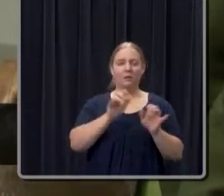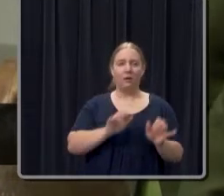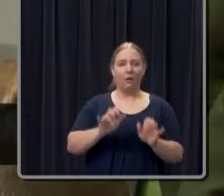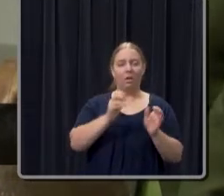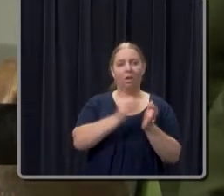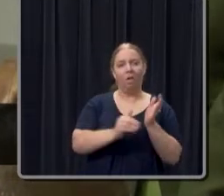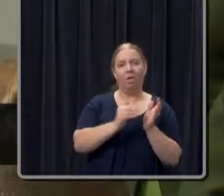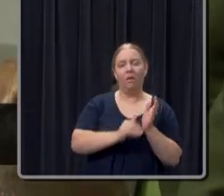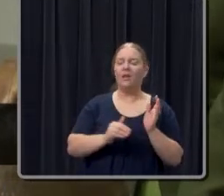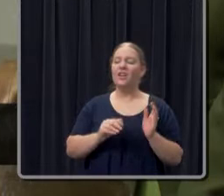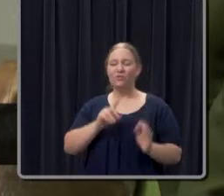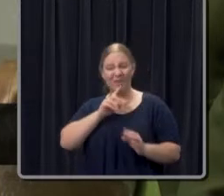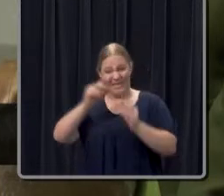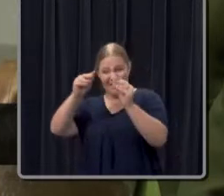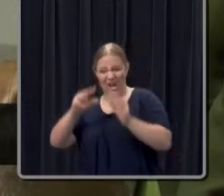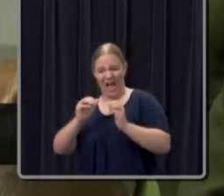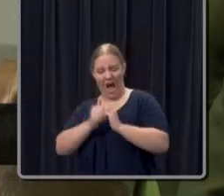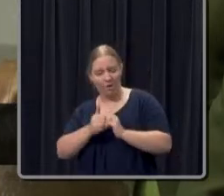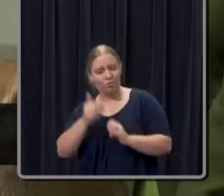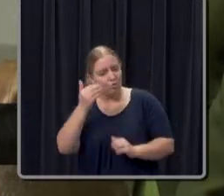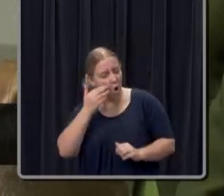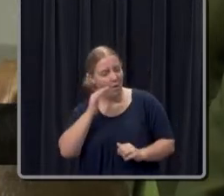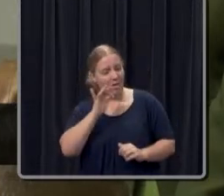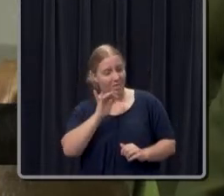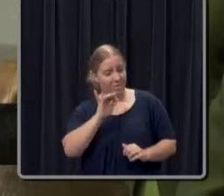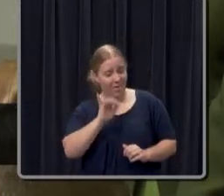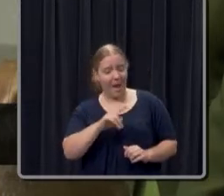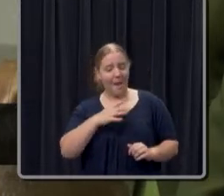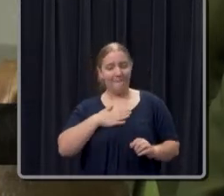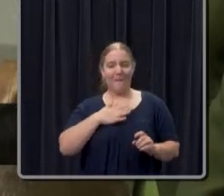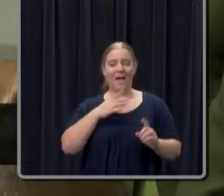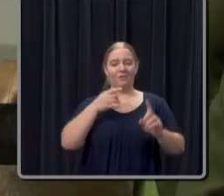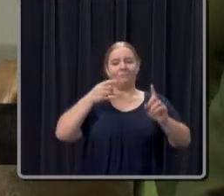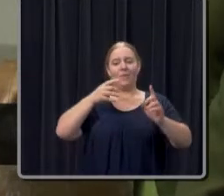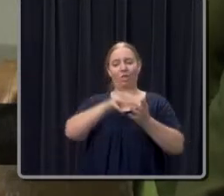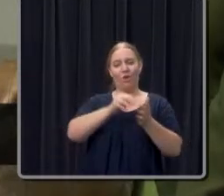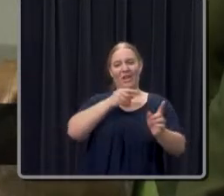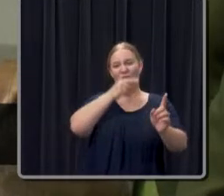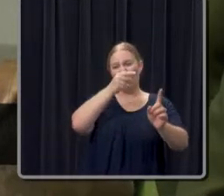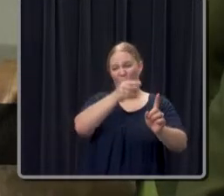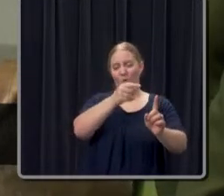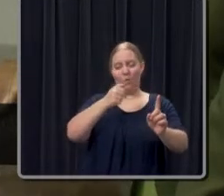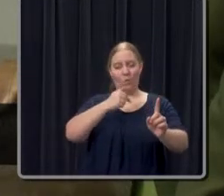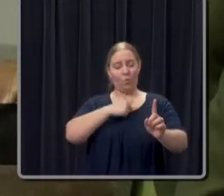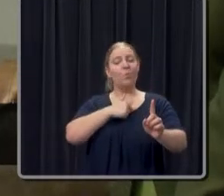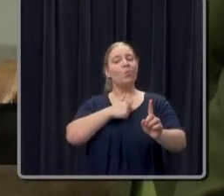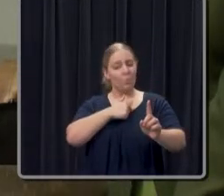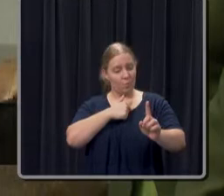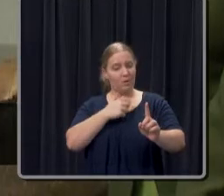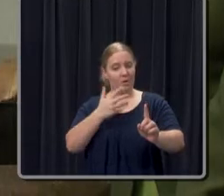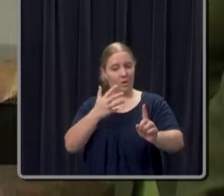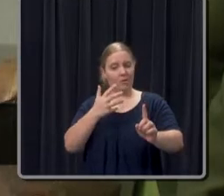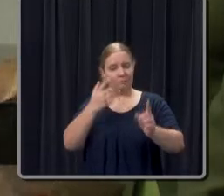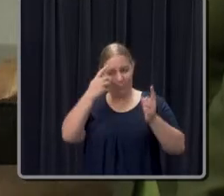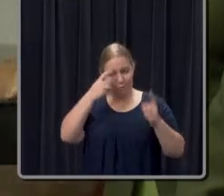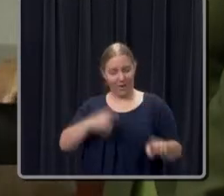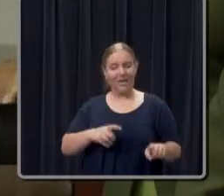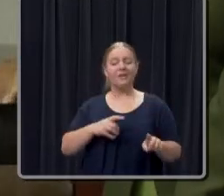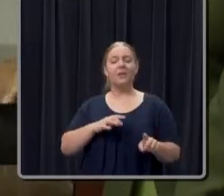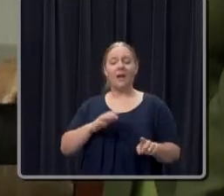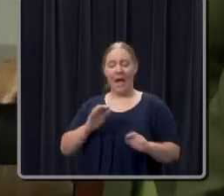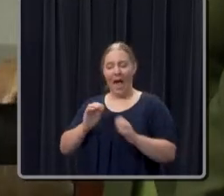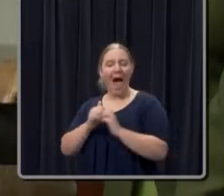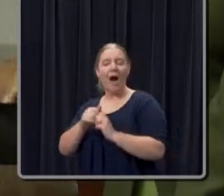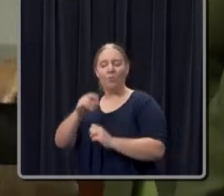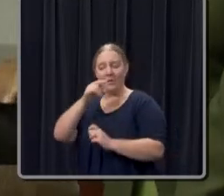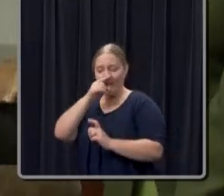about as teachers, how are we going to know that whatever my learning target is that we set out and agreed upon, how are our kids hitting